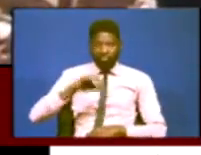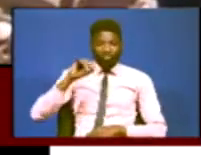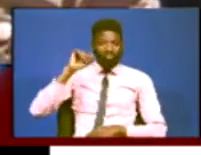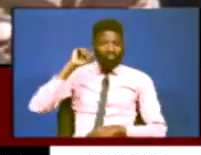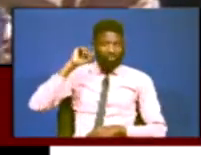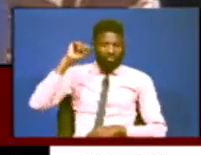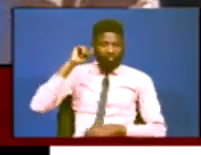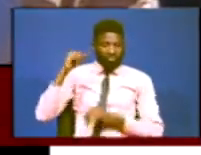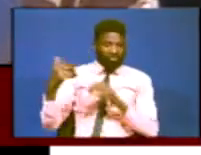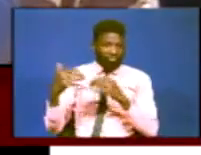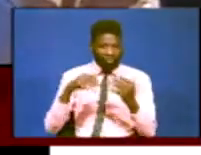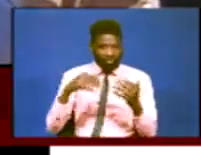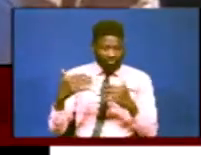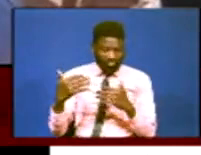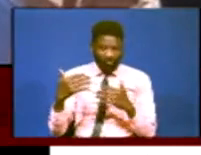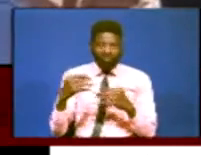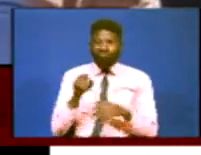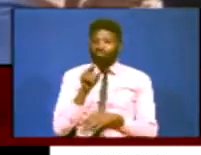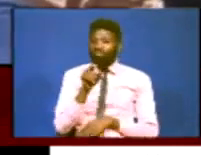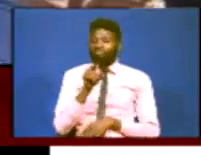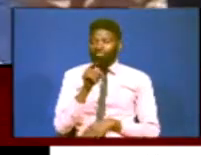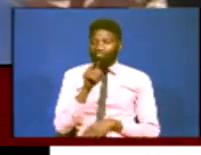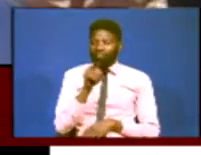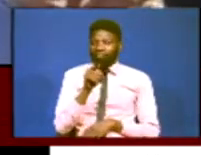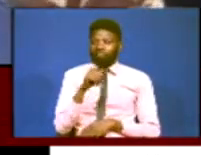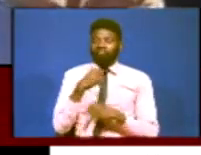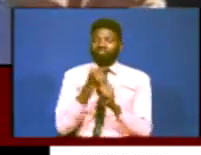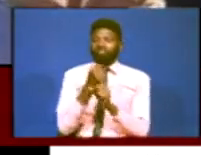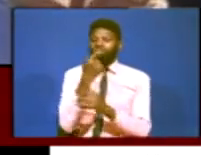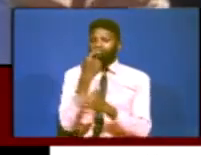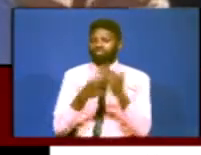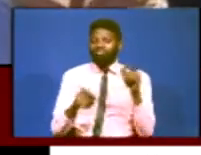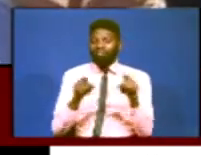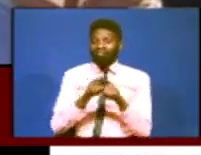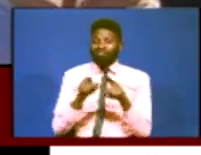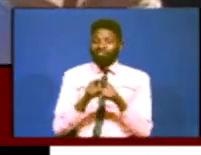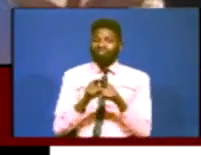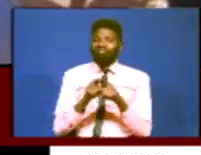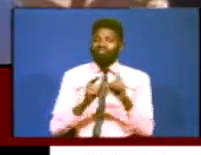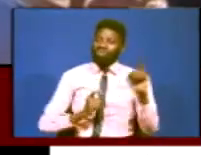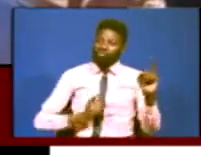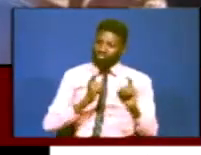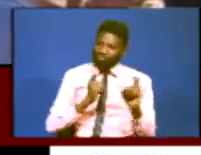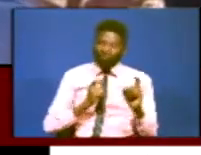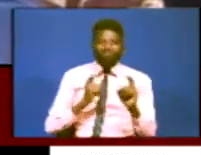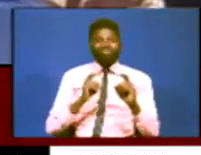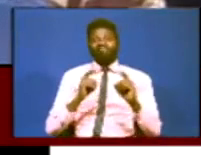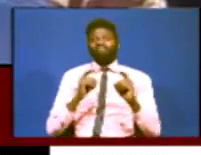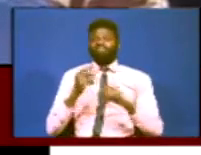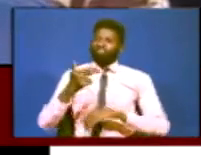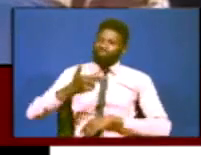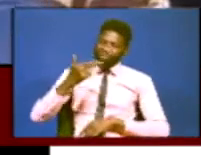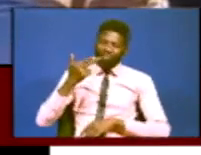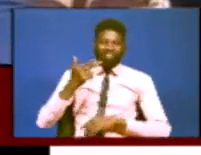instability, and civil strife have led to the trafficking in weapons and the proliferation of illicit